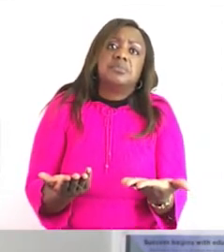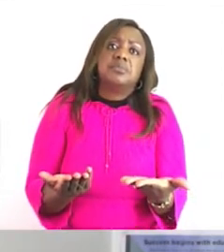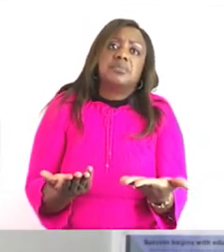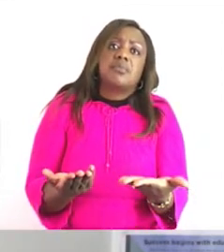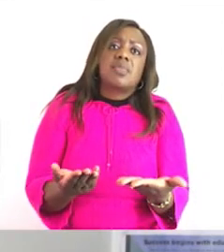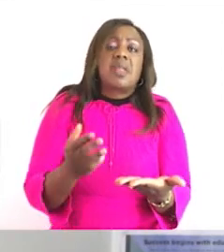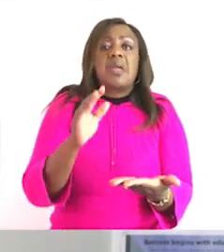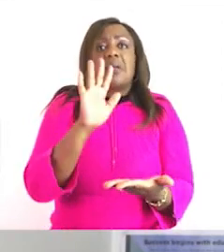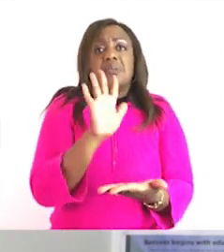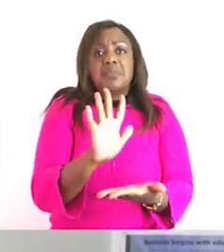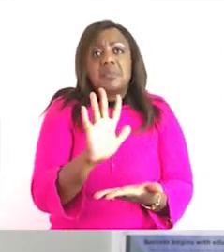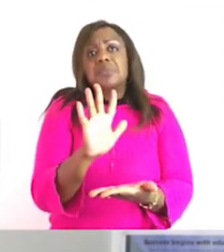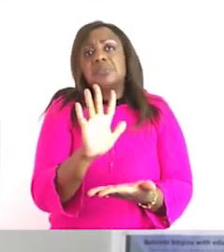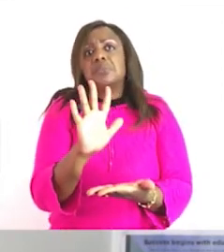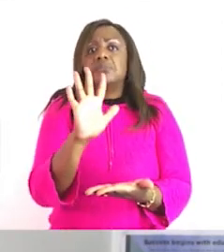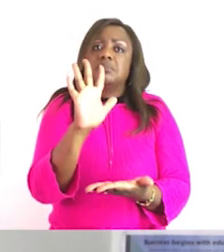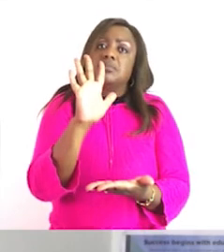maybe